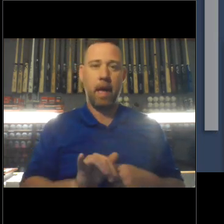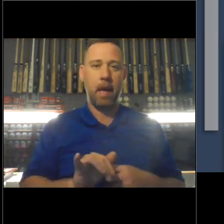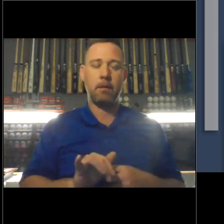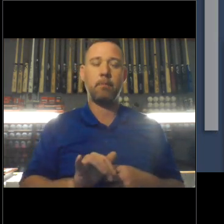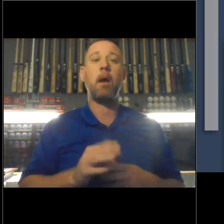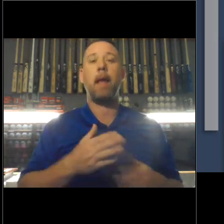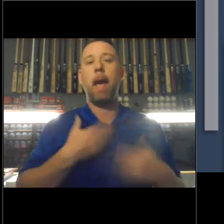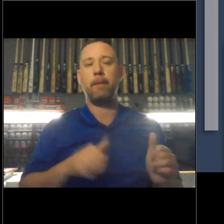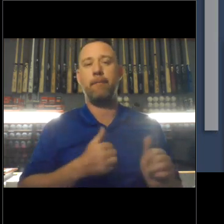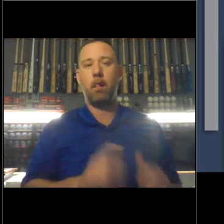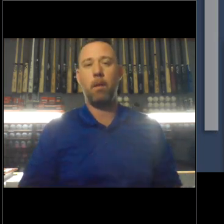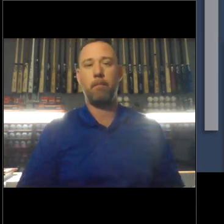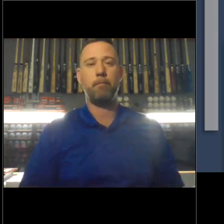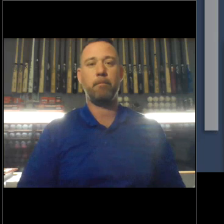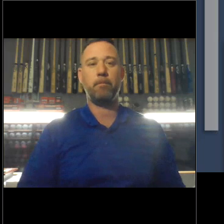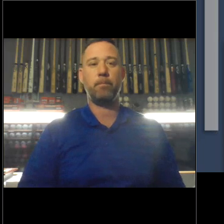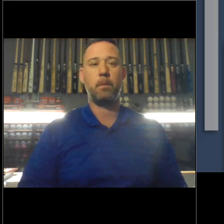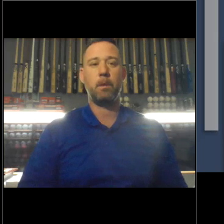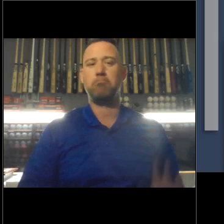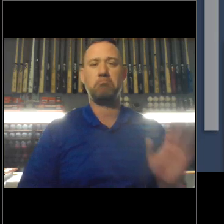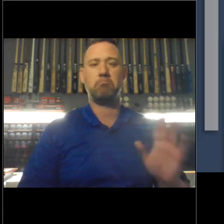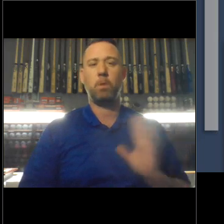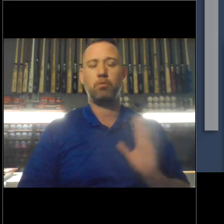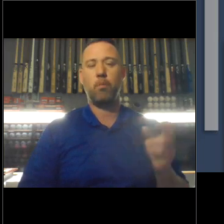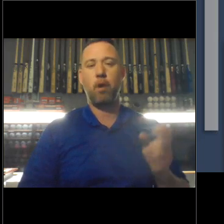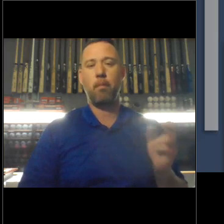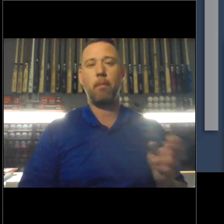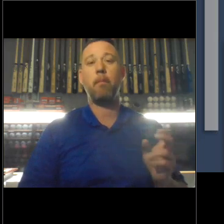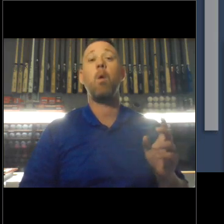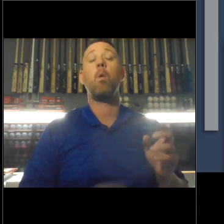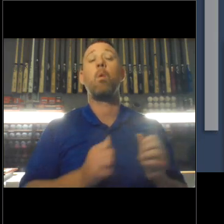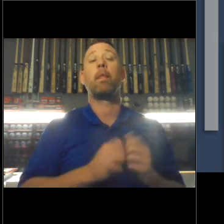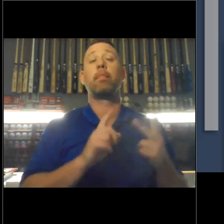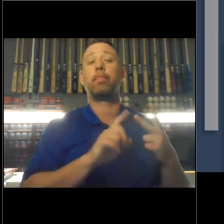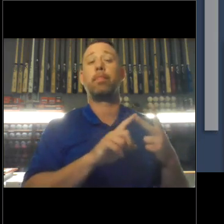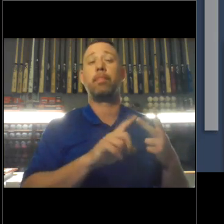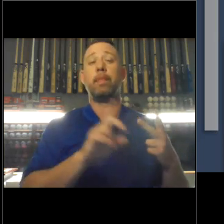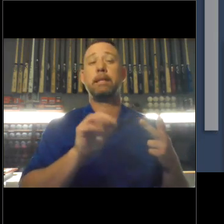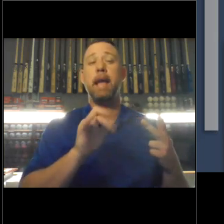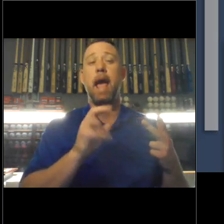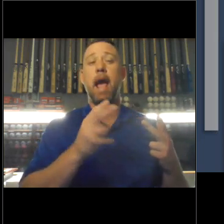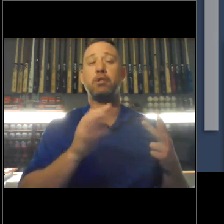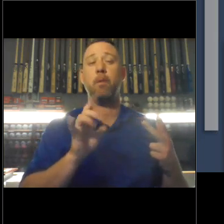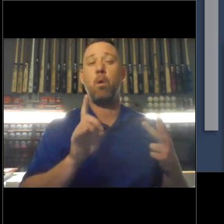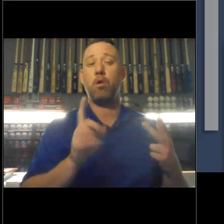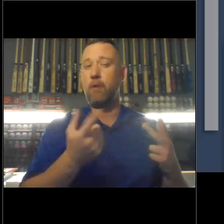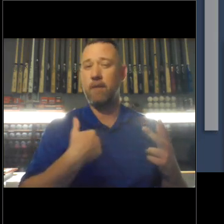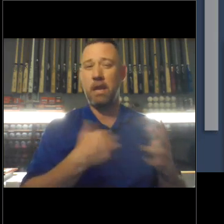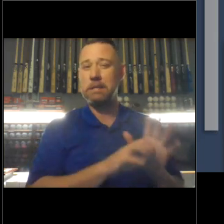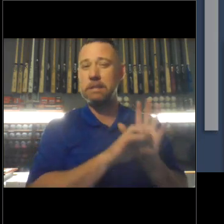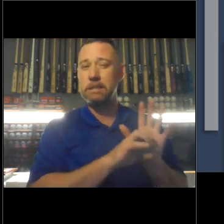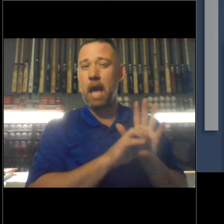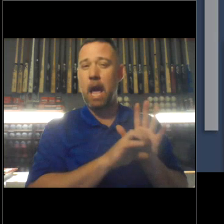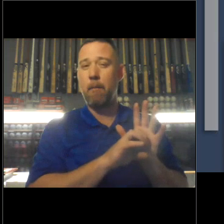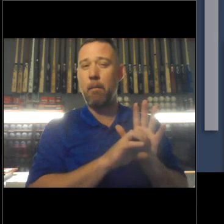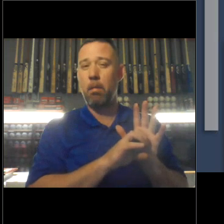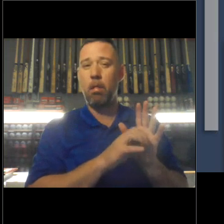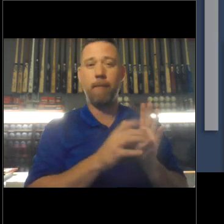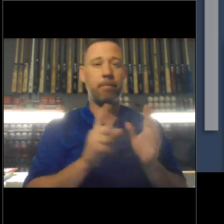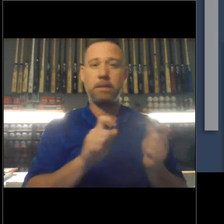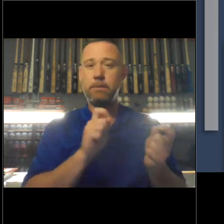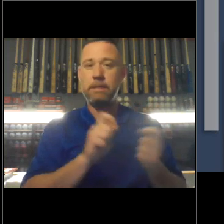happy to follow up. No worries, Marlon. And then on the dashboard, is there an example in regards to the